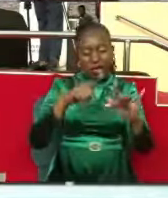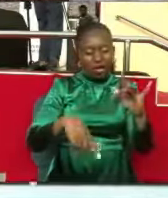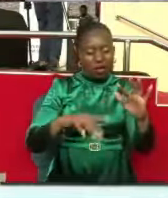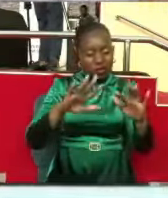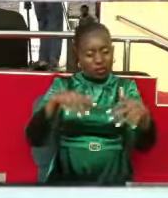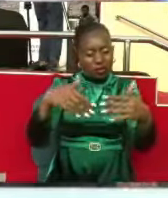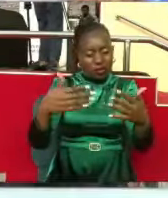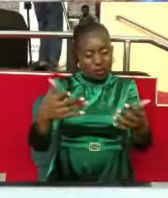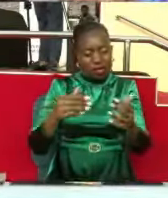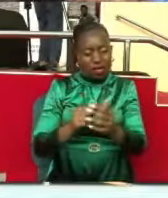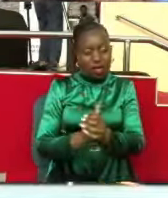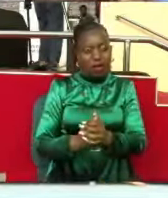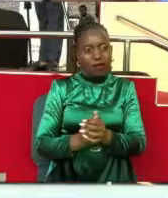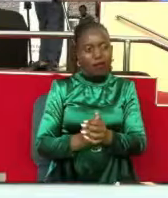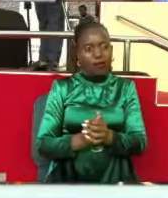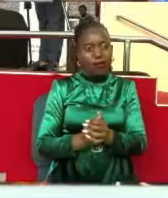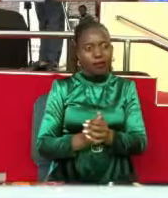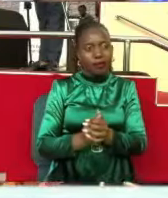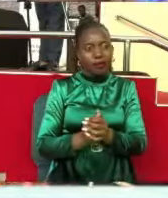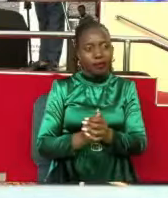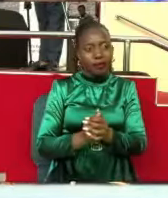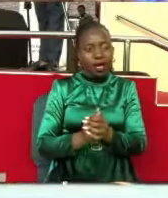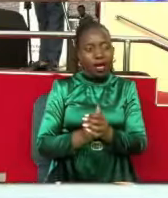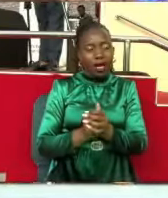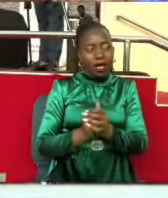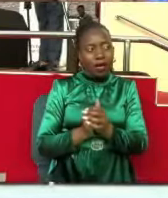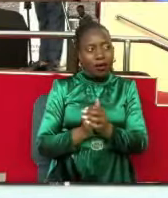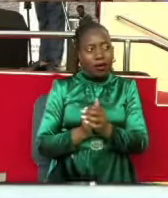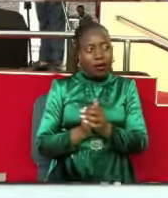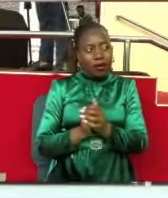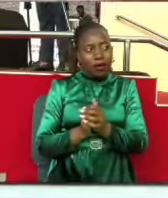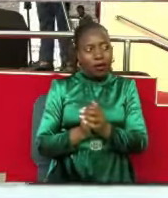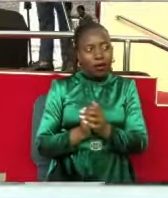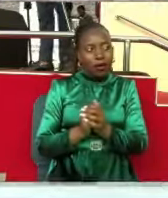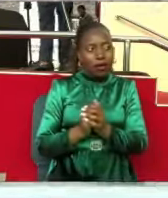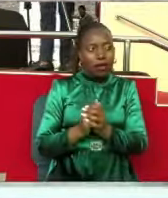mwanadamu hawezi toa.